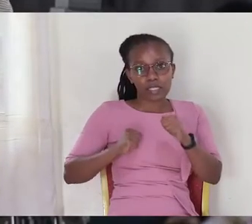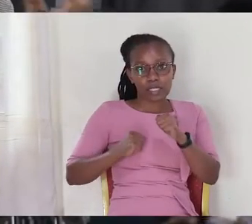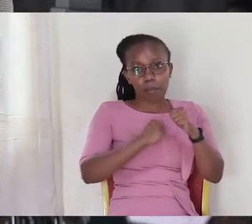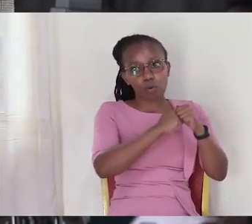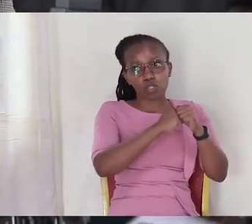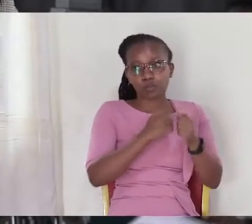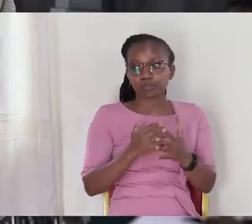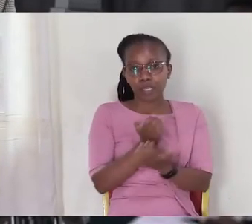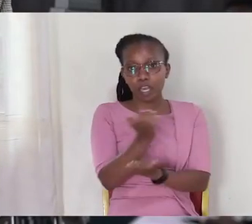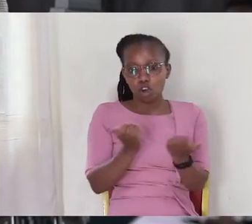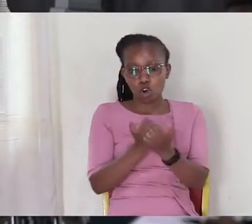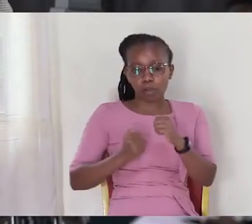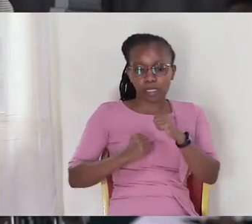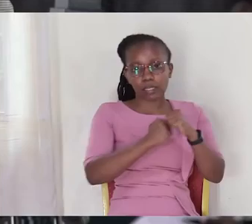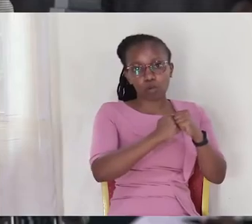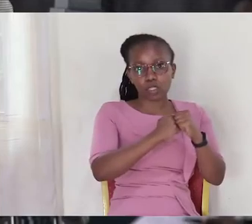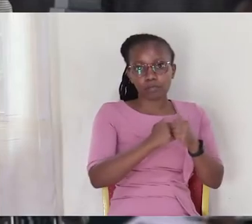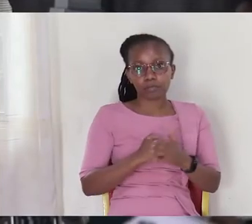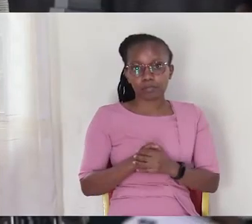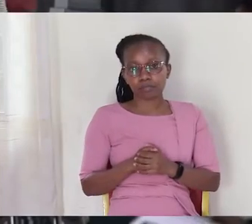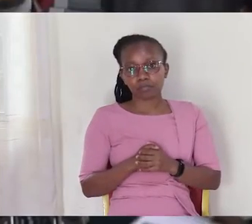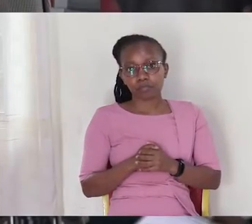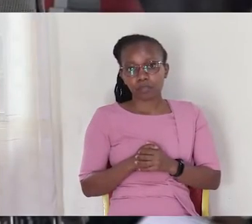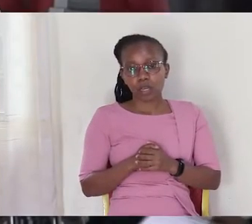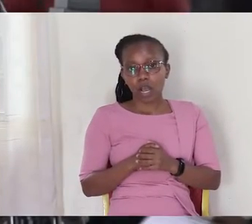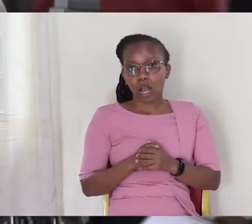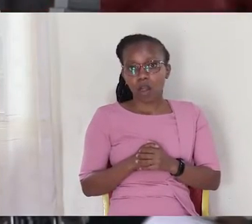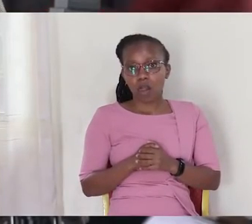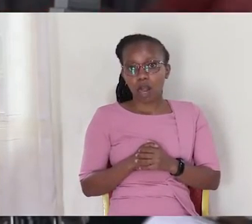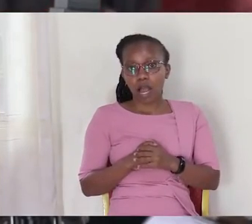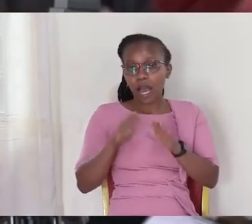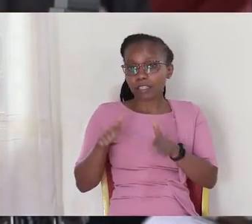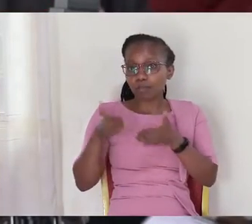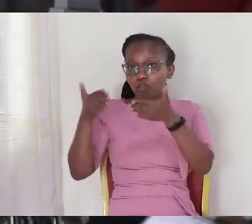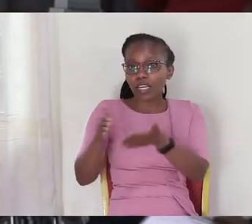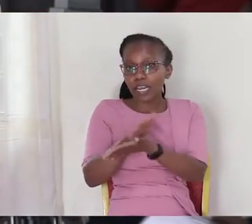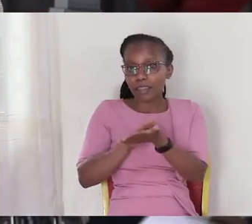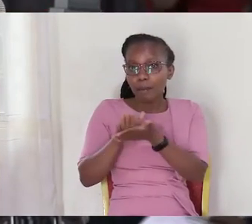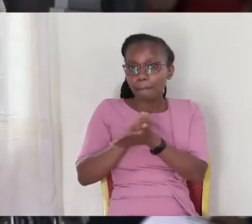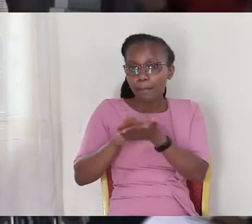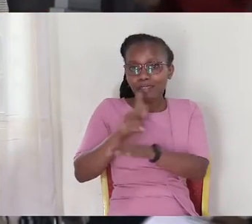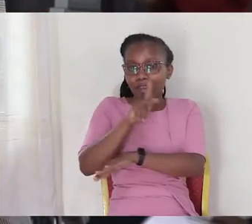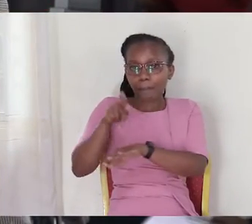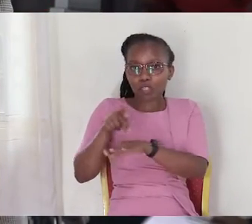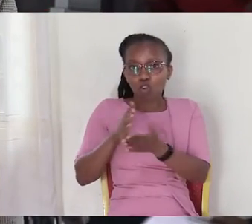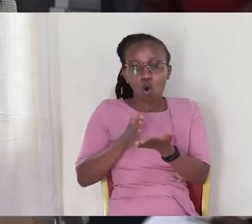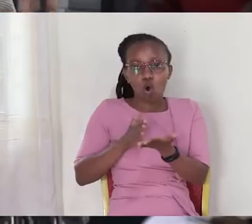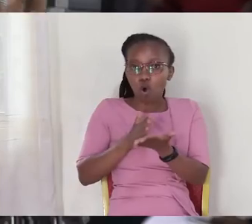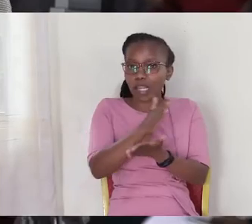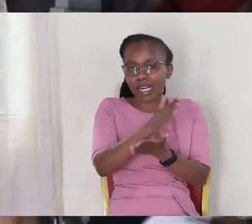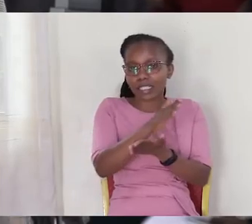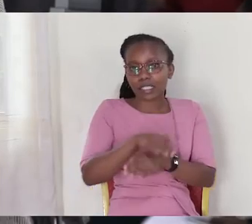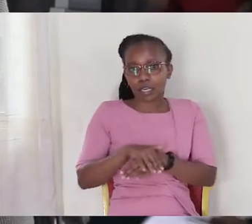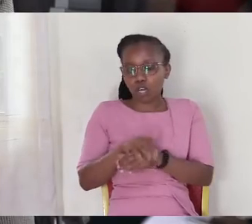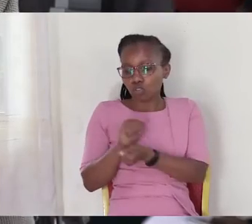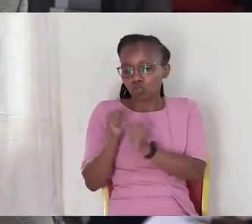Of course, economic support. And of course, as provided in the basic principles on the right to